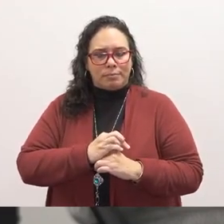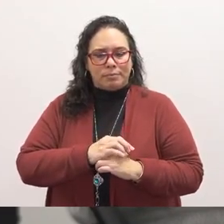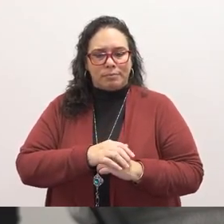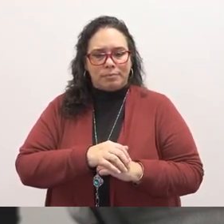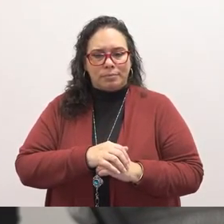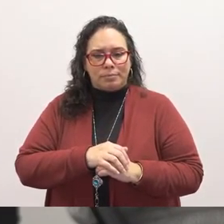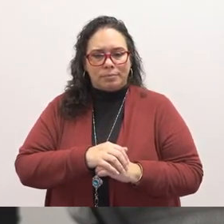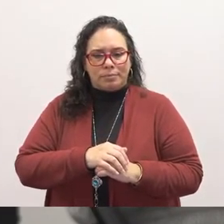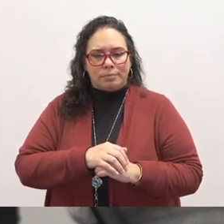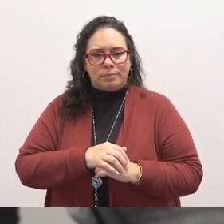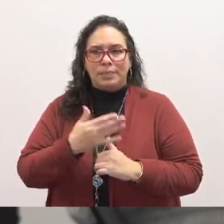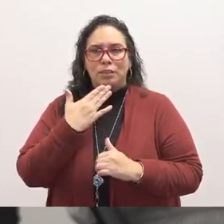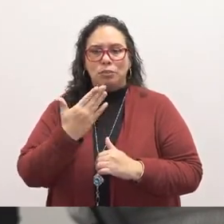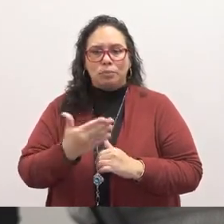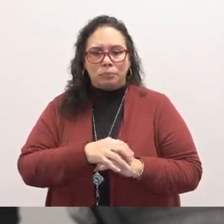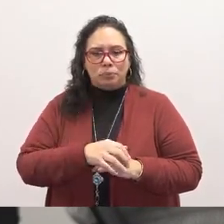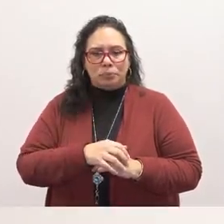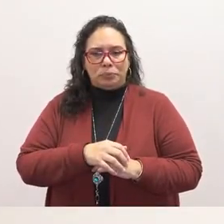Thank you.